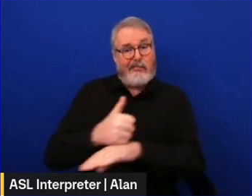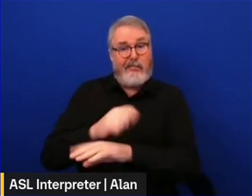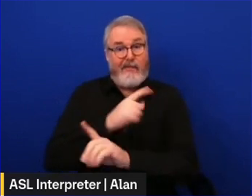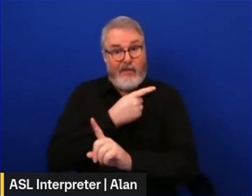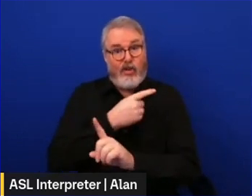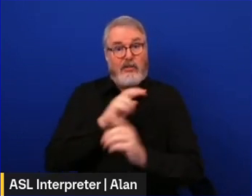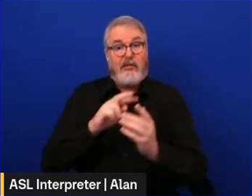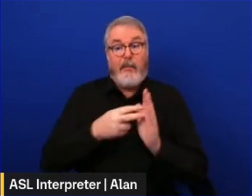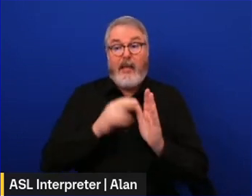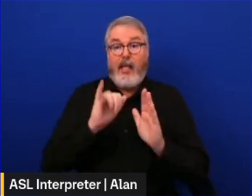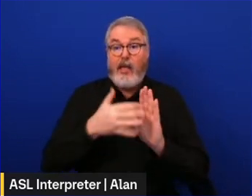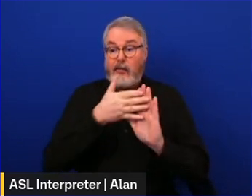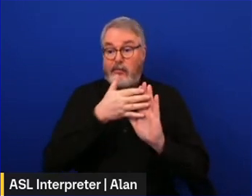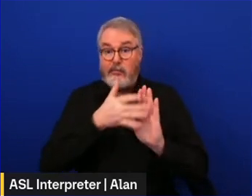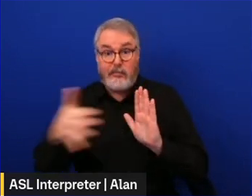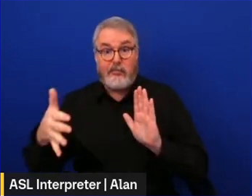leads,